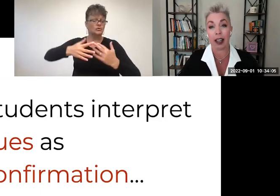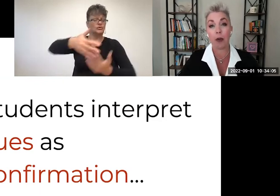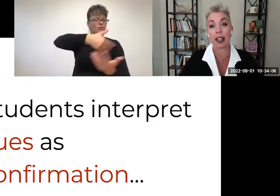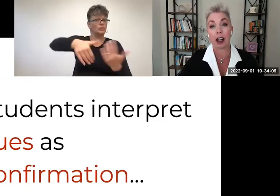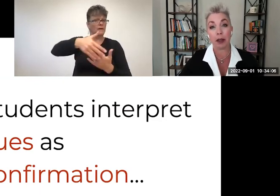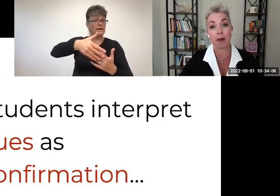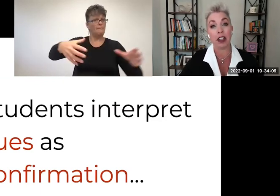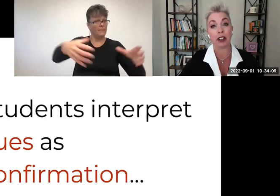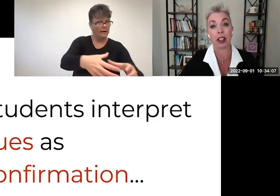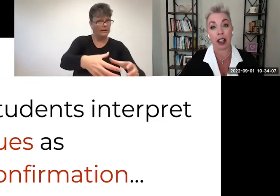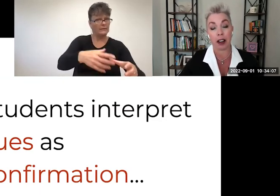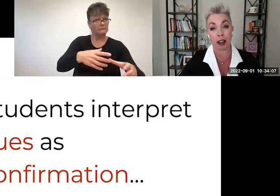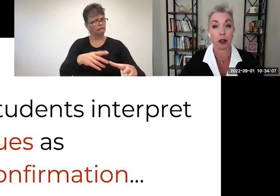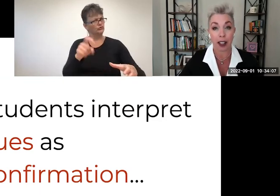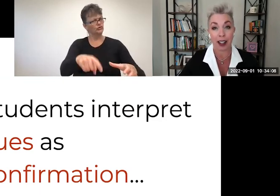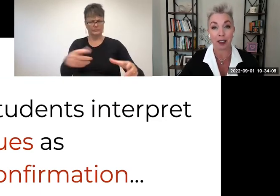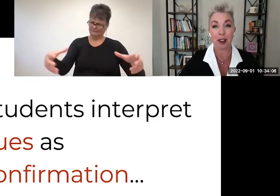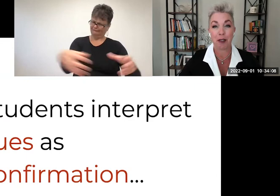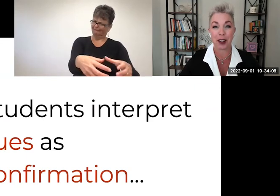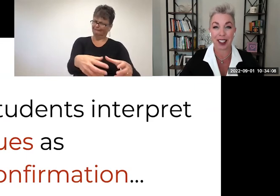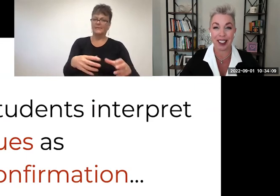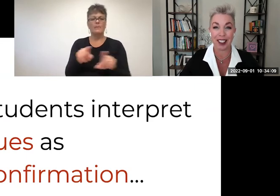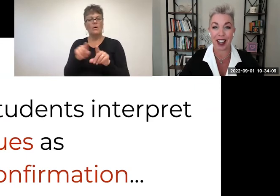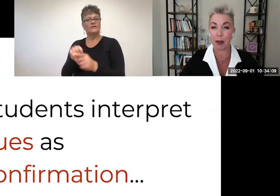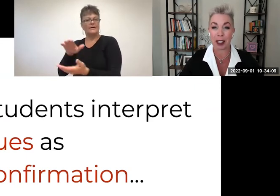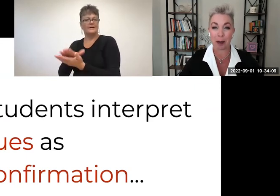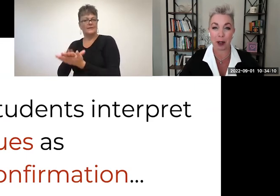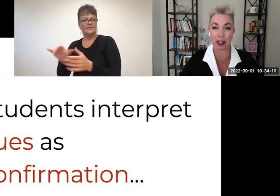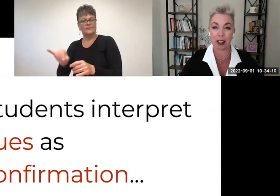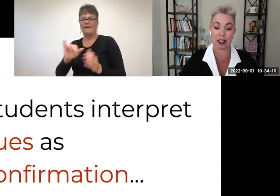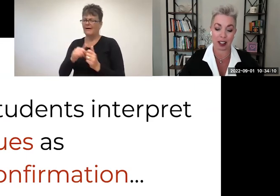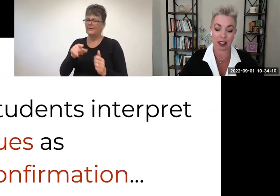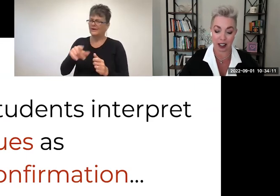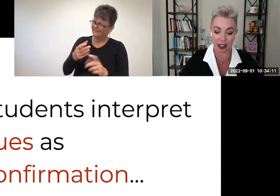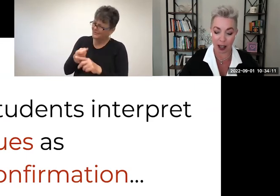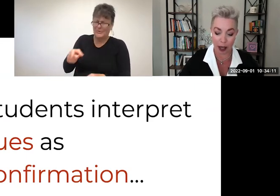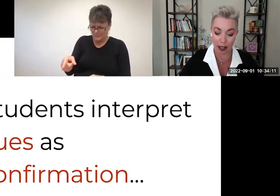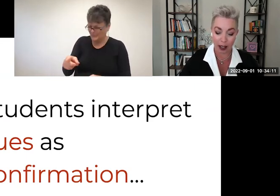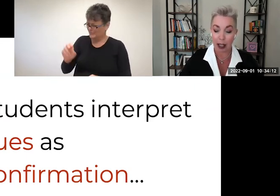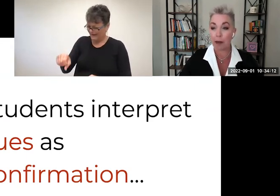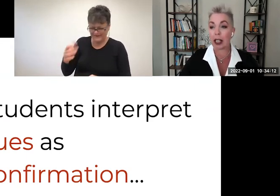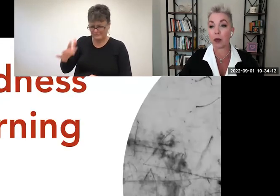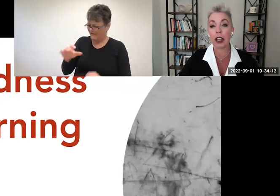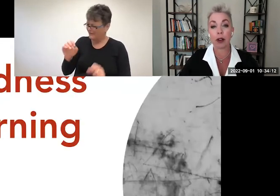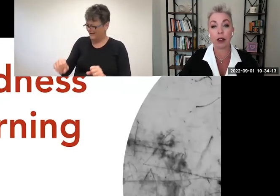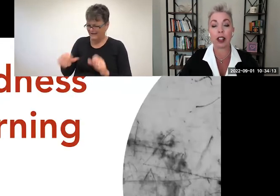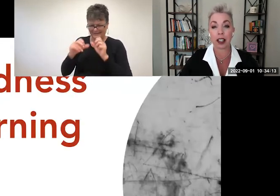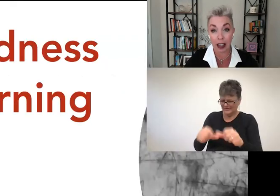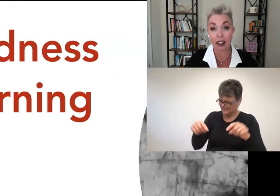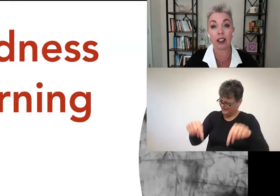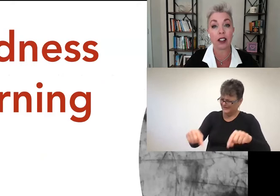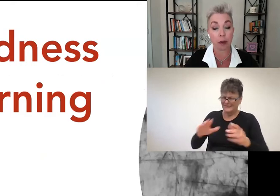belonging, how we can help them feel that they are good enough for college and how we can support their success in that way. Because we